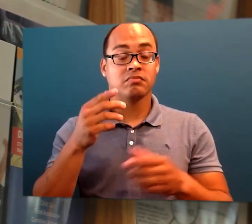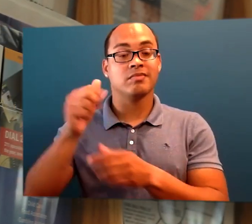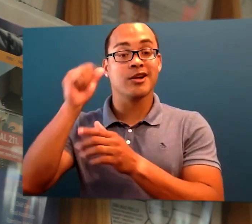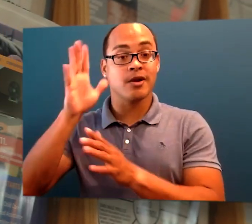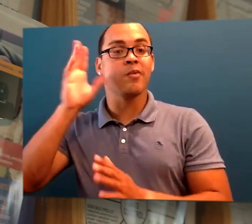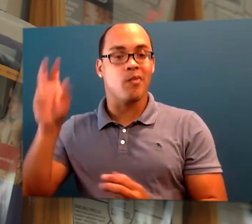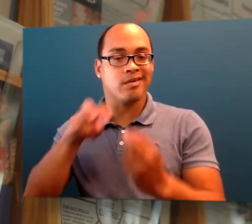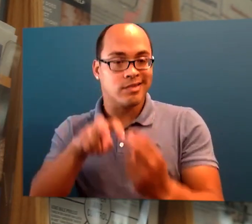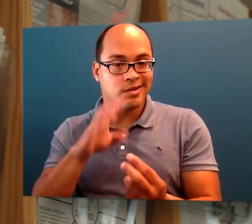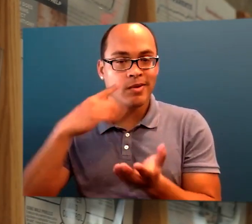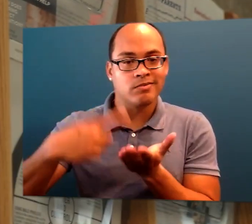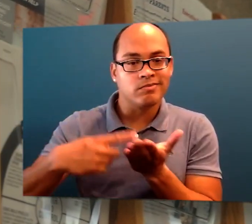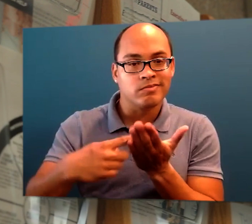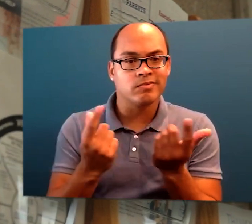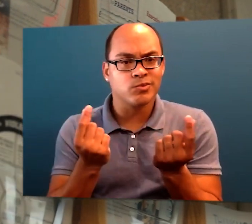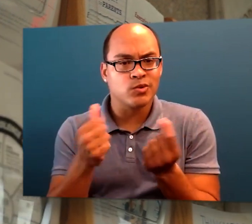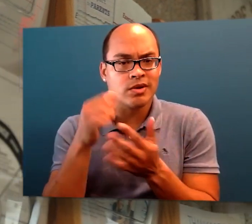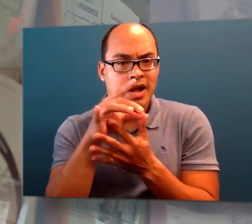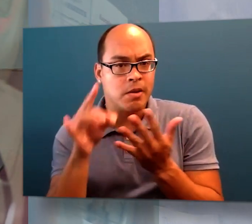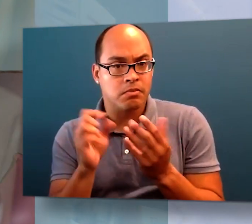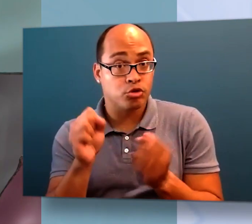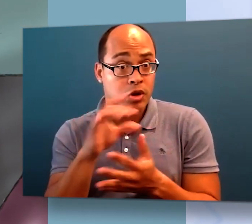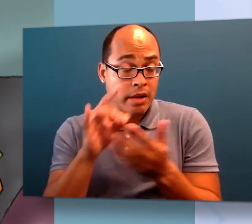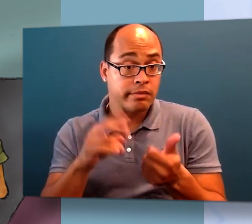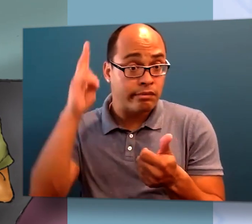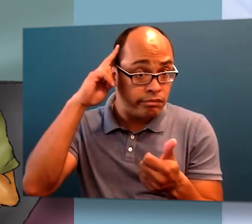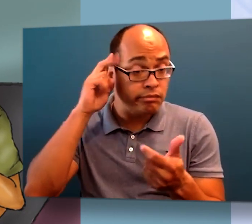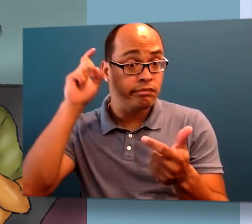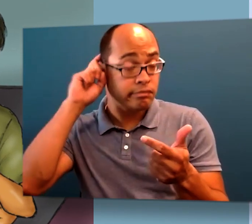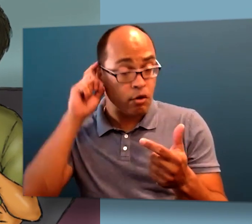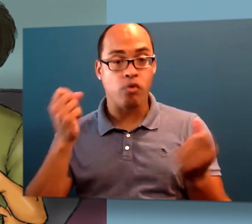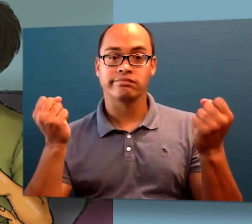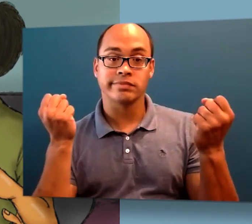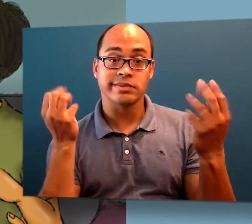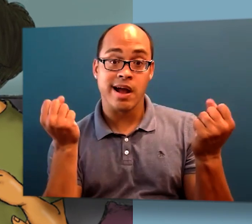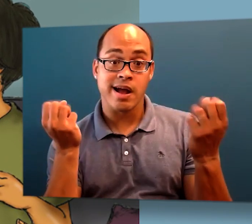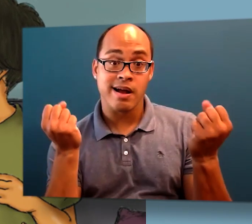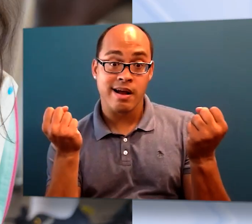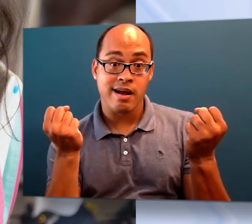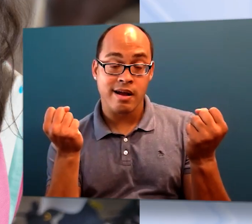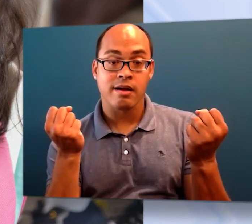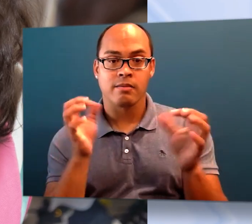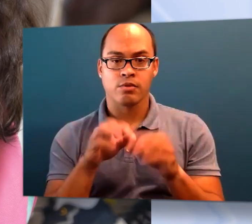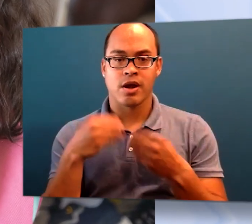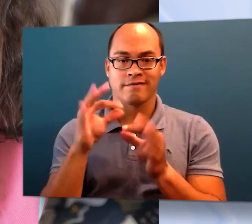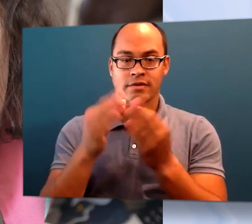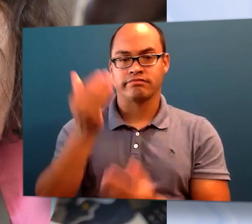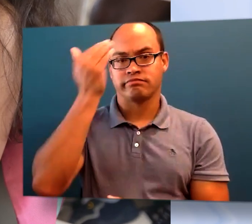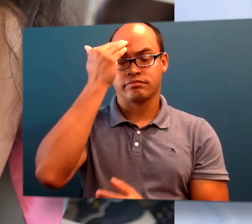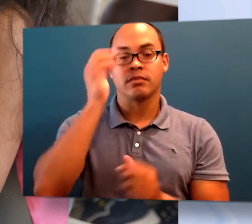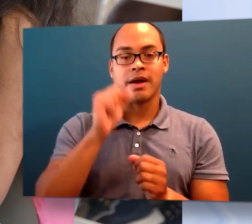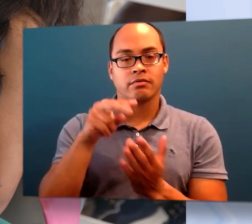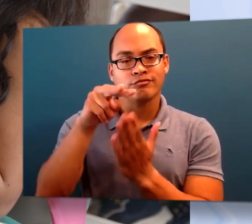the child is going to be using sign language, the family needs to be aware of it. And the family and the child both